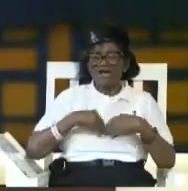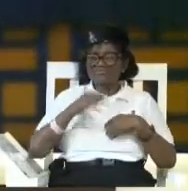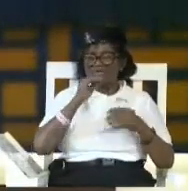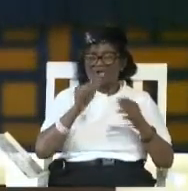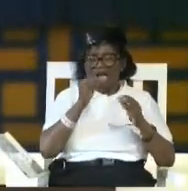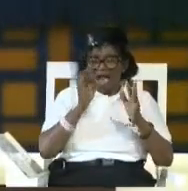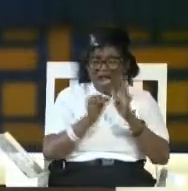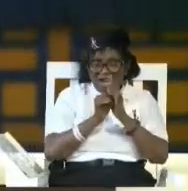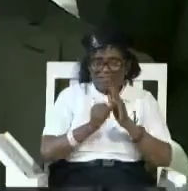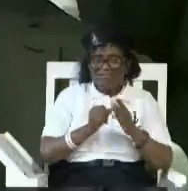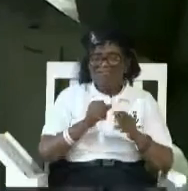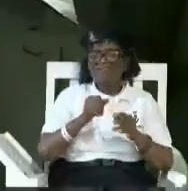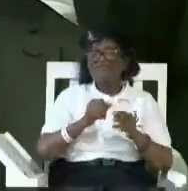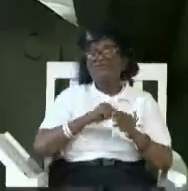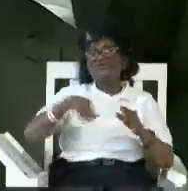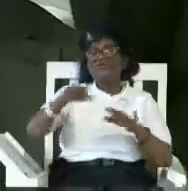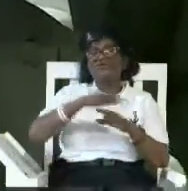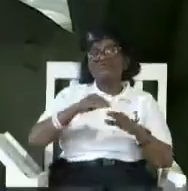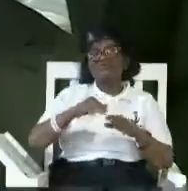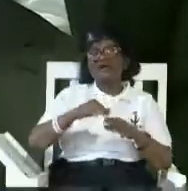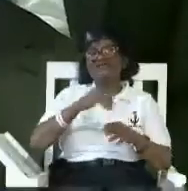will disappear tonight.